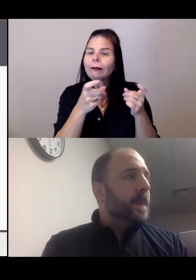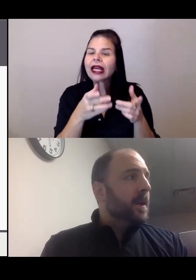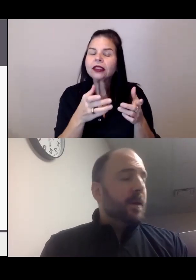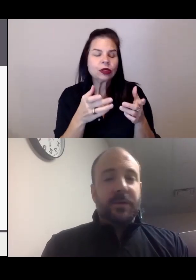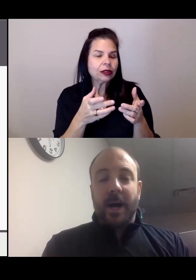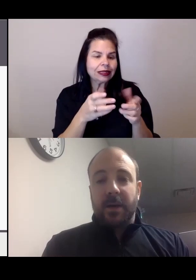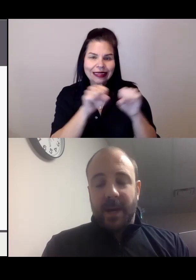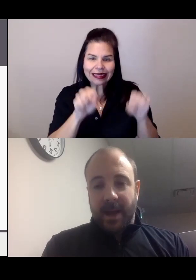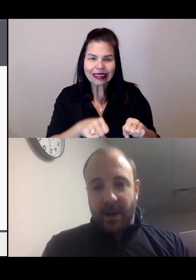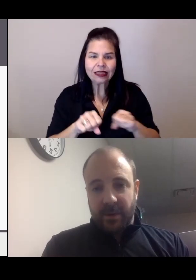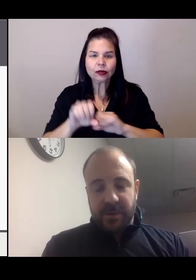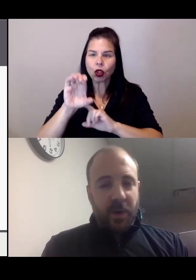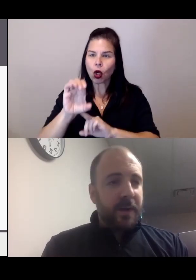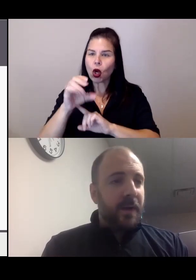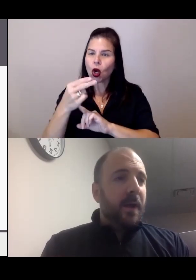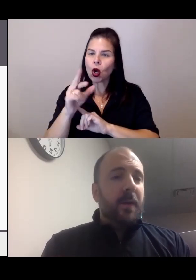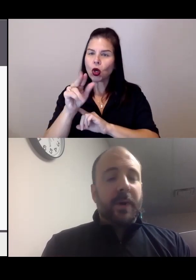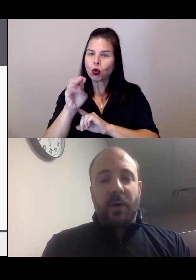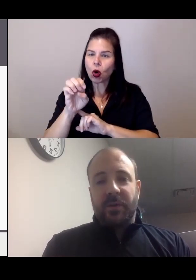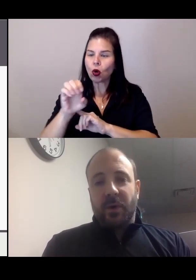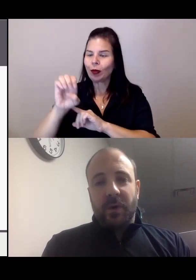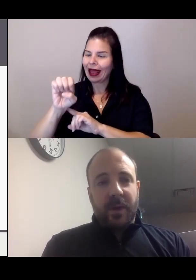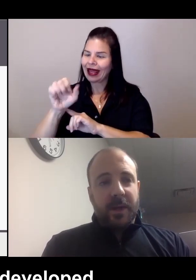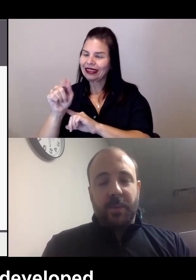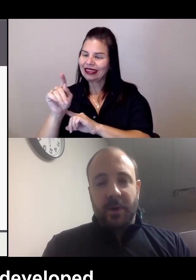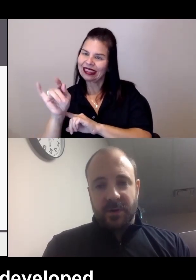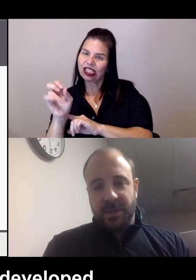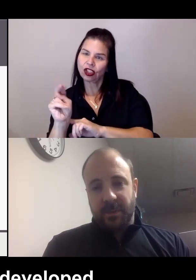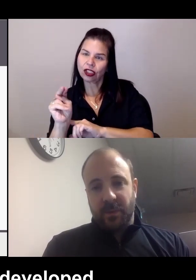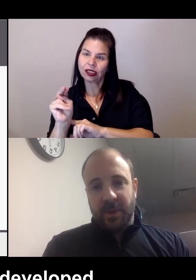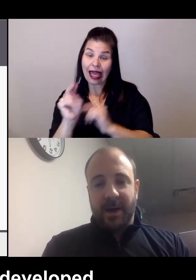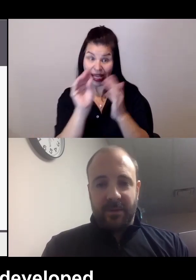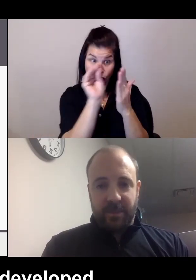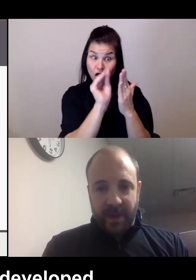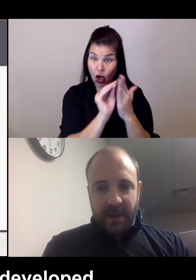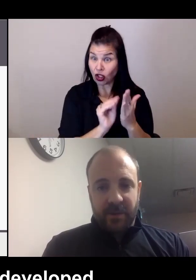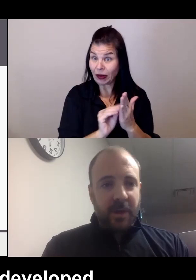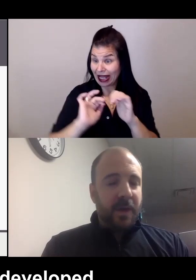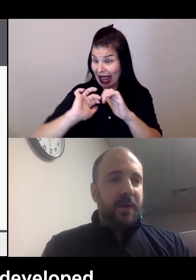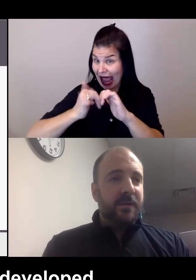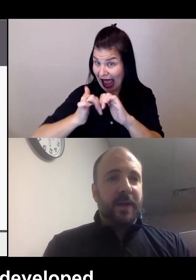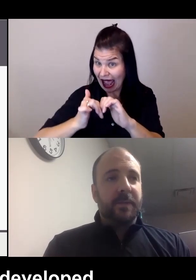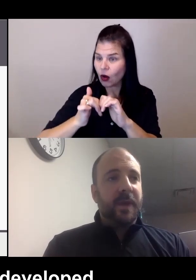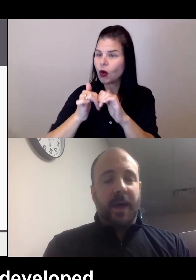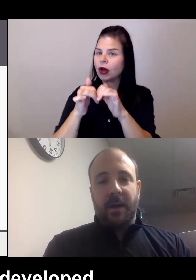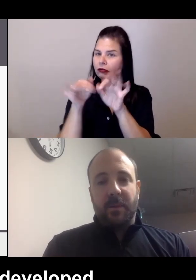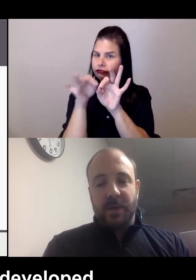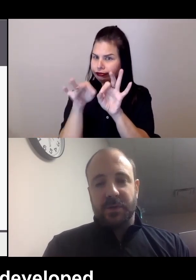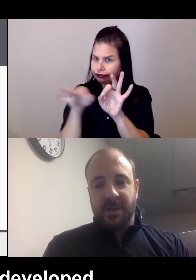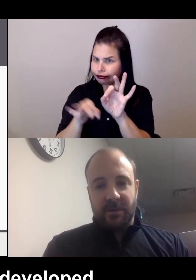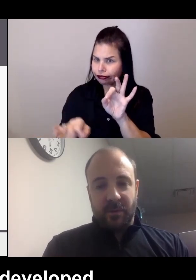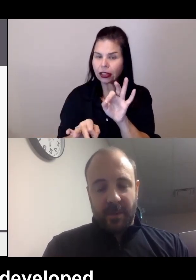extensions, documenting how those work, but also in partnership with Alpha Plus, developed